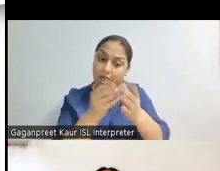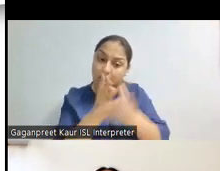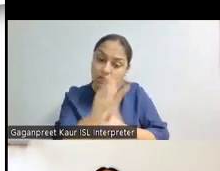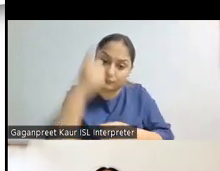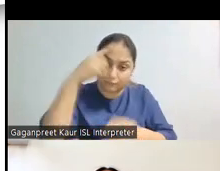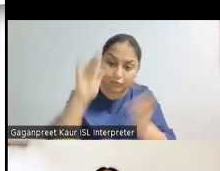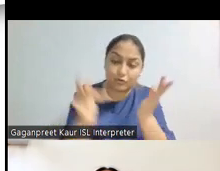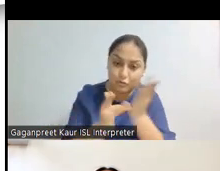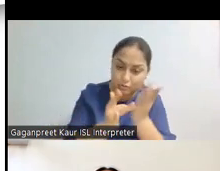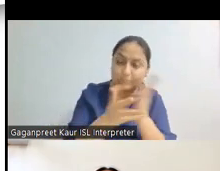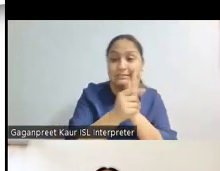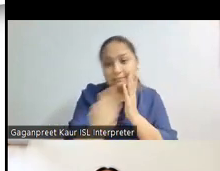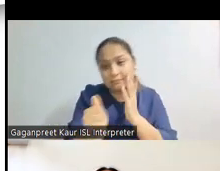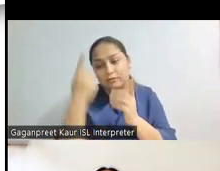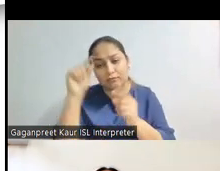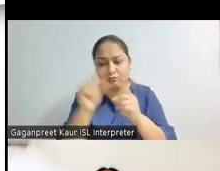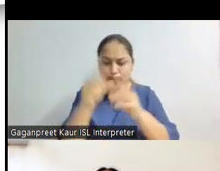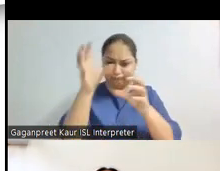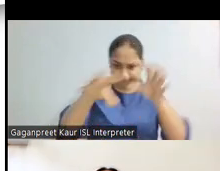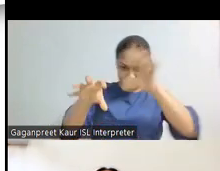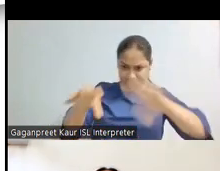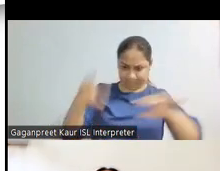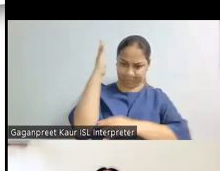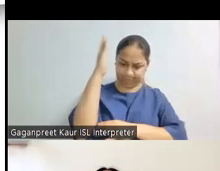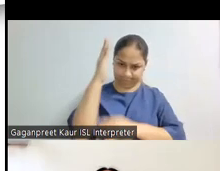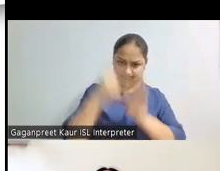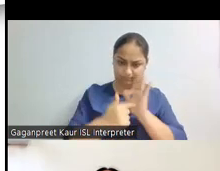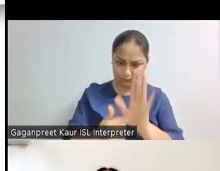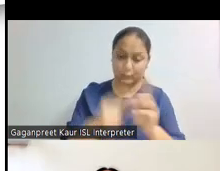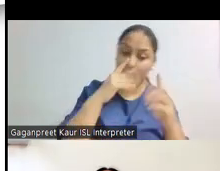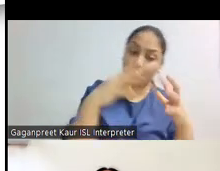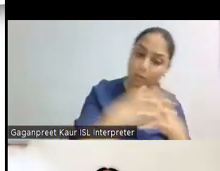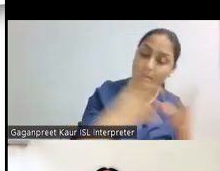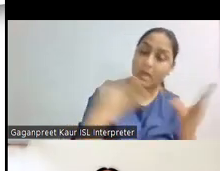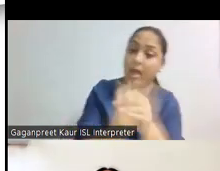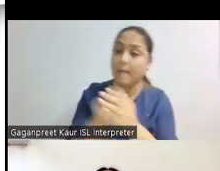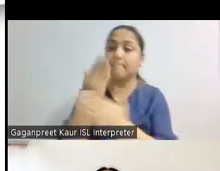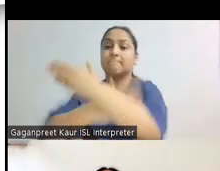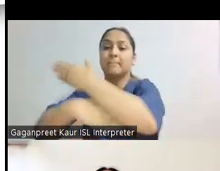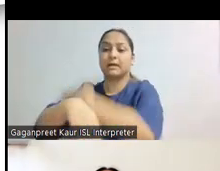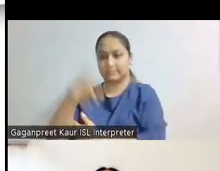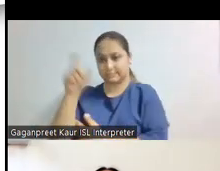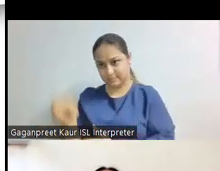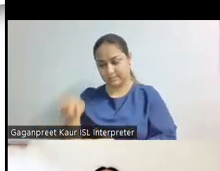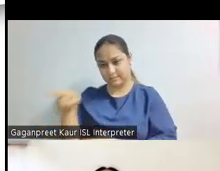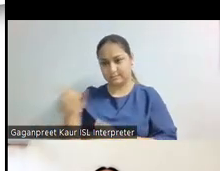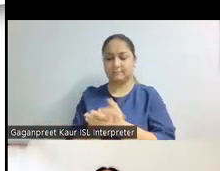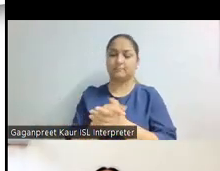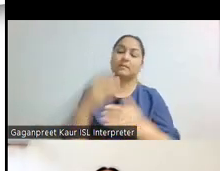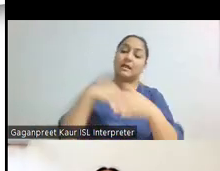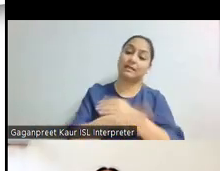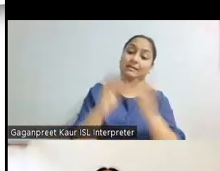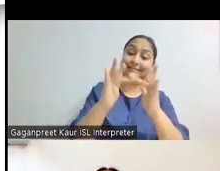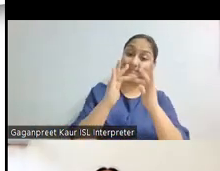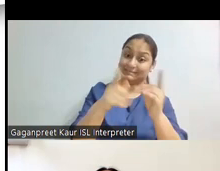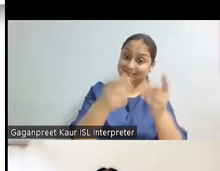skills to use it for proportionate representation of women and persons with disabilities in the digital economy